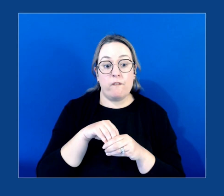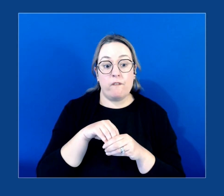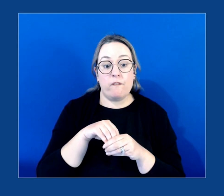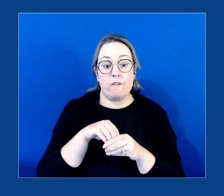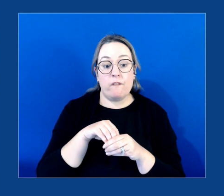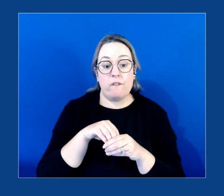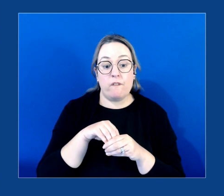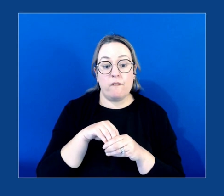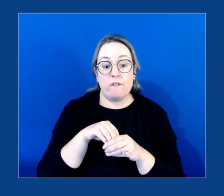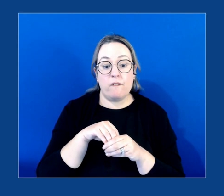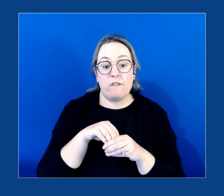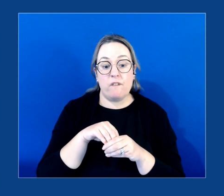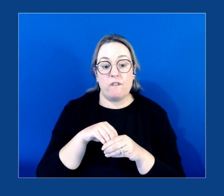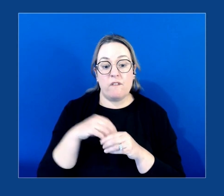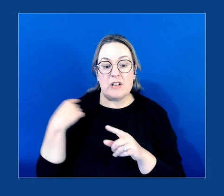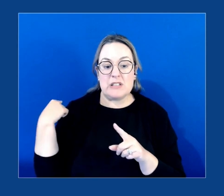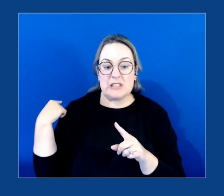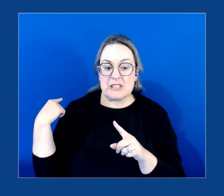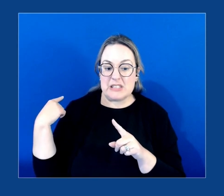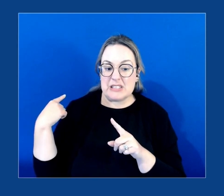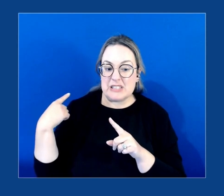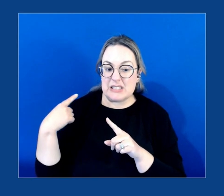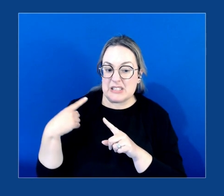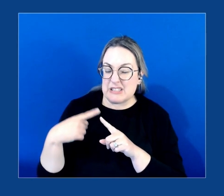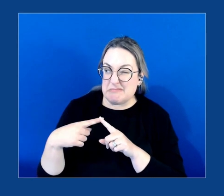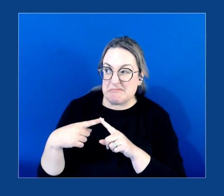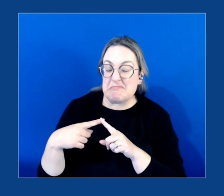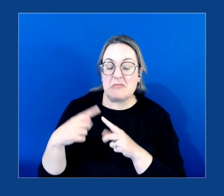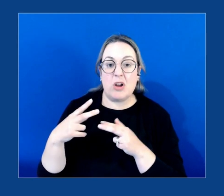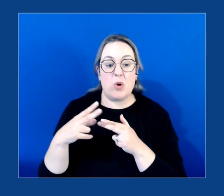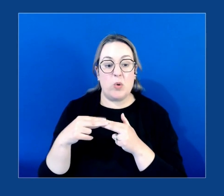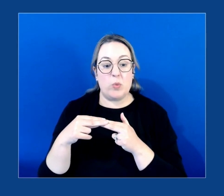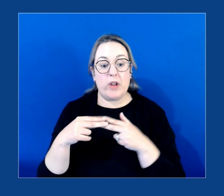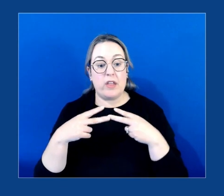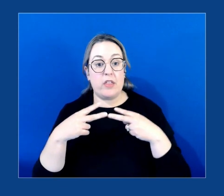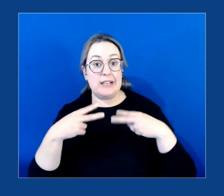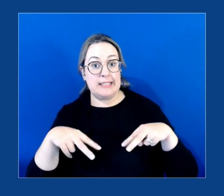in putting Milbury together with the Trax Dance Company.